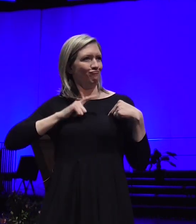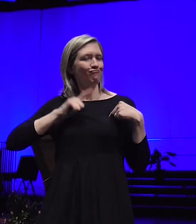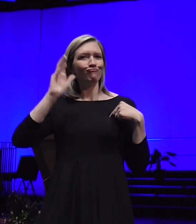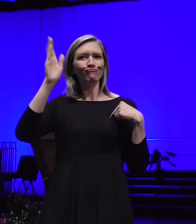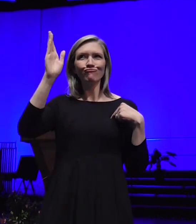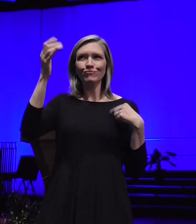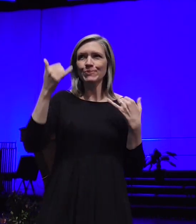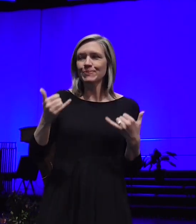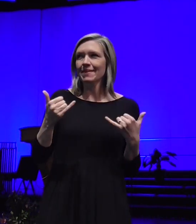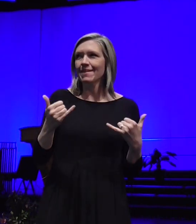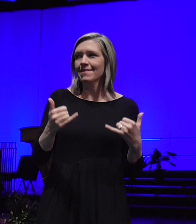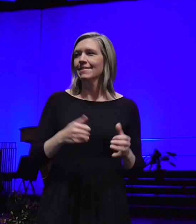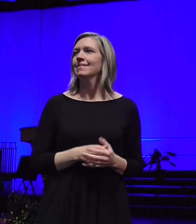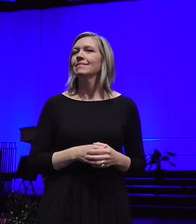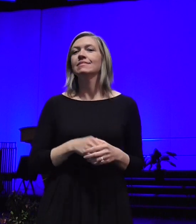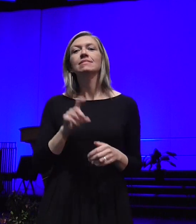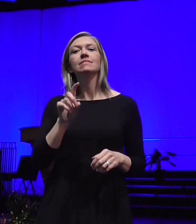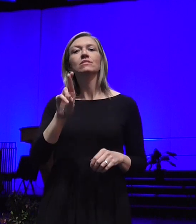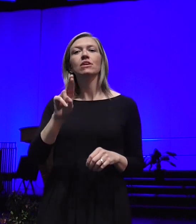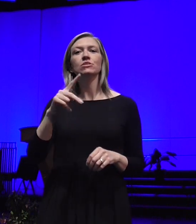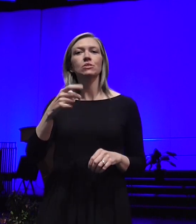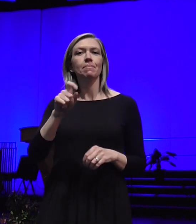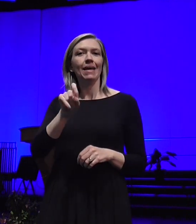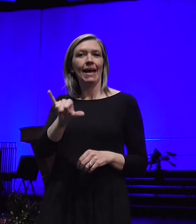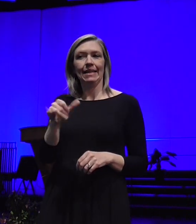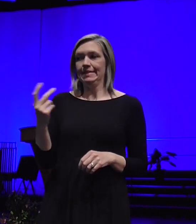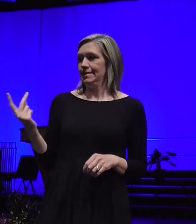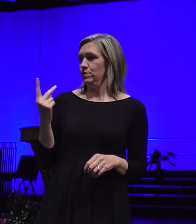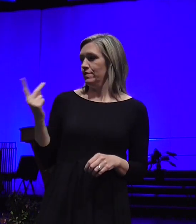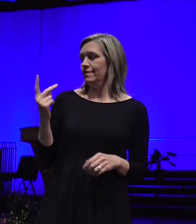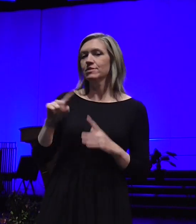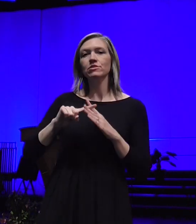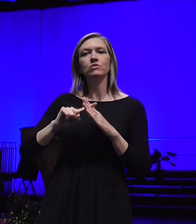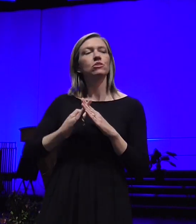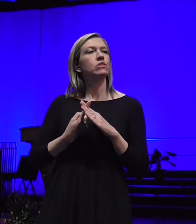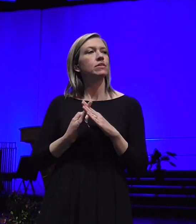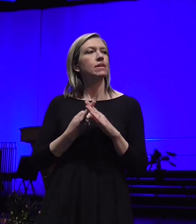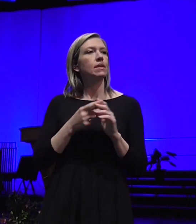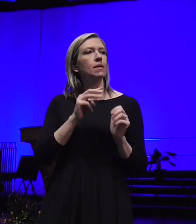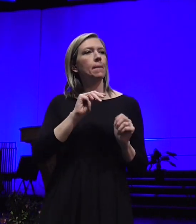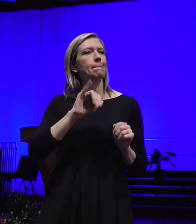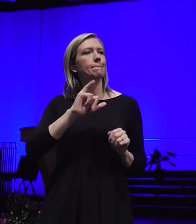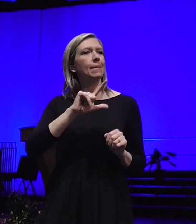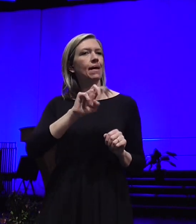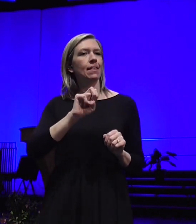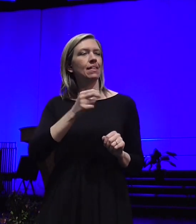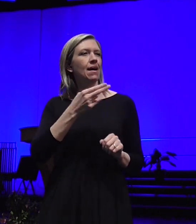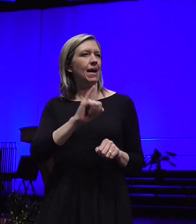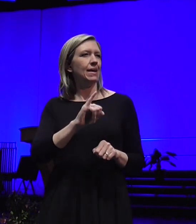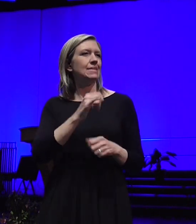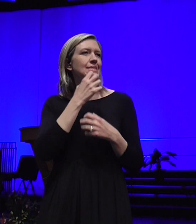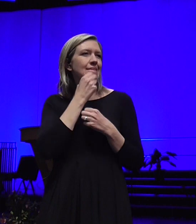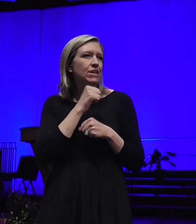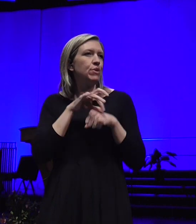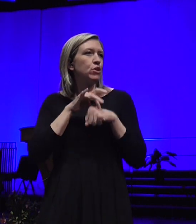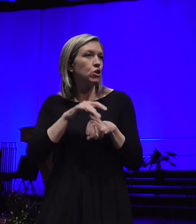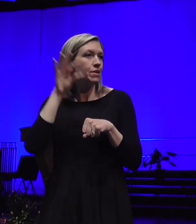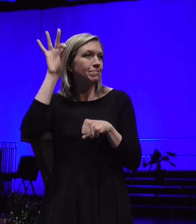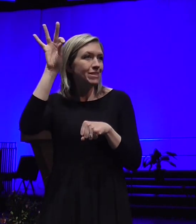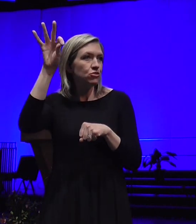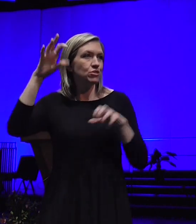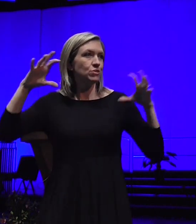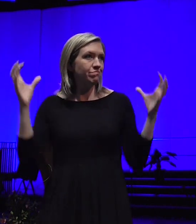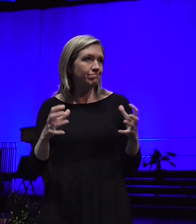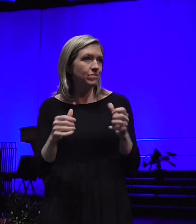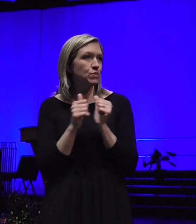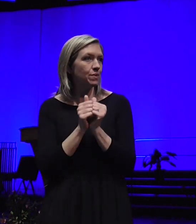And also, Dr. Patty and I have started doing the Mile High Sacred Earth Ministry together. So we're bringing